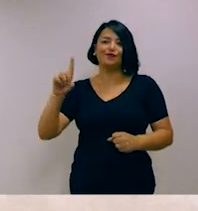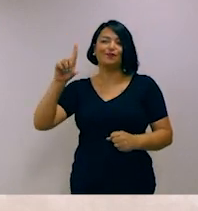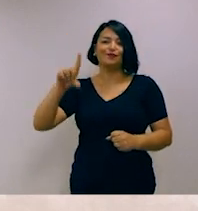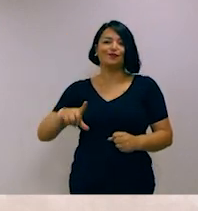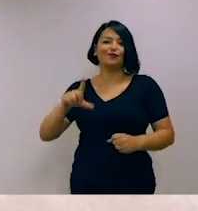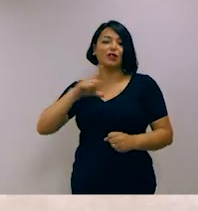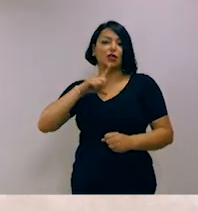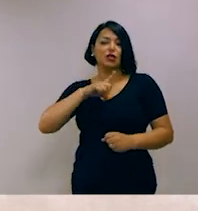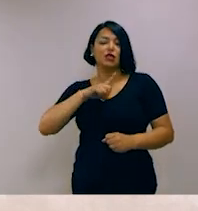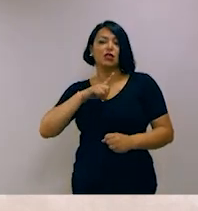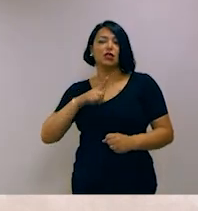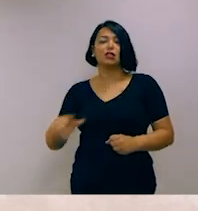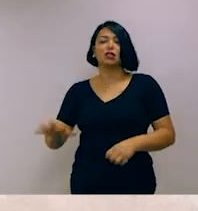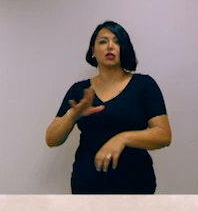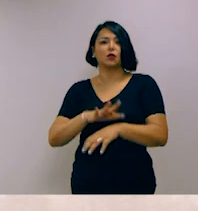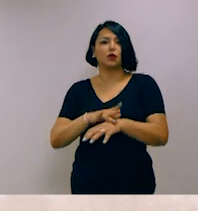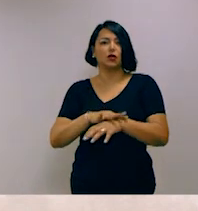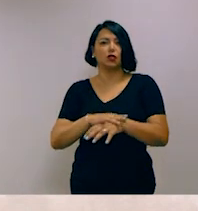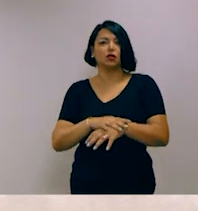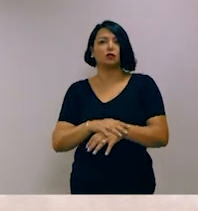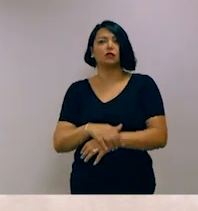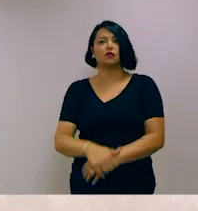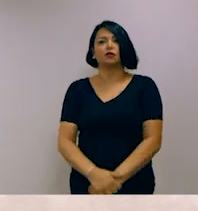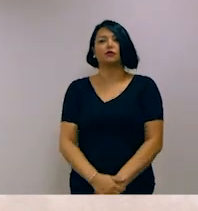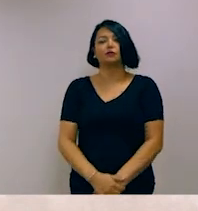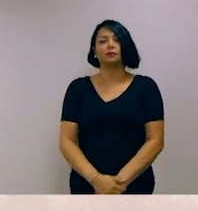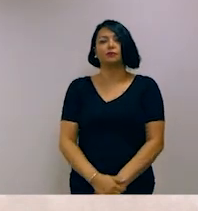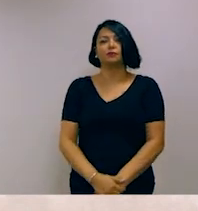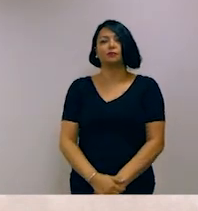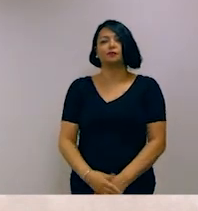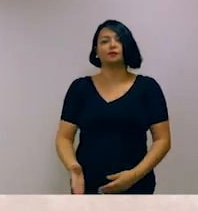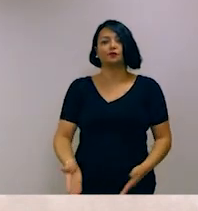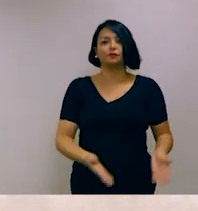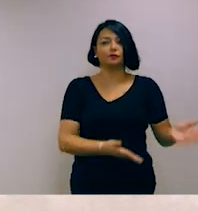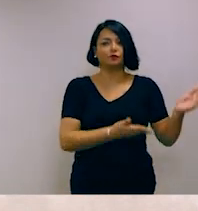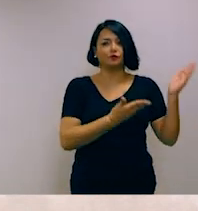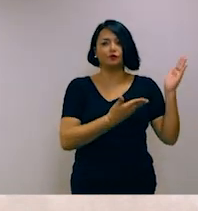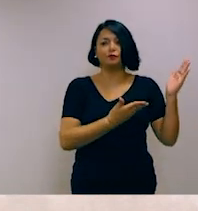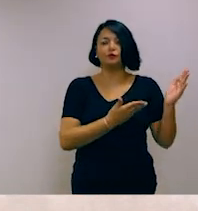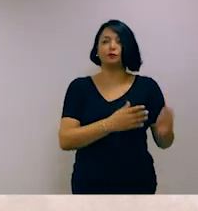the probability of having the disease,